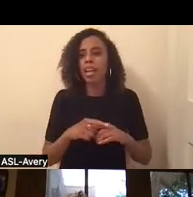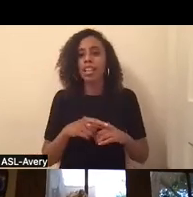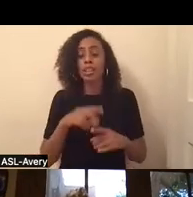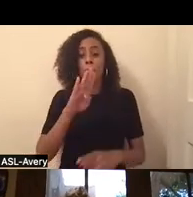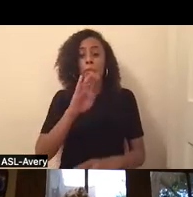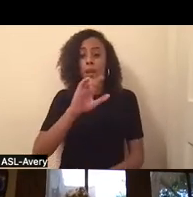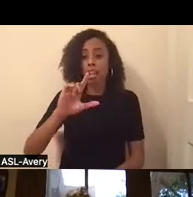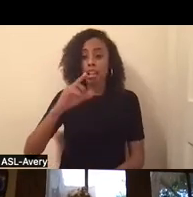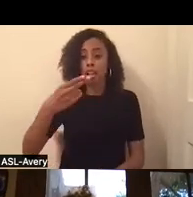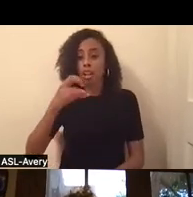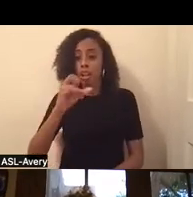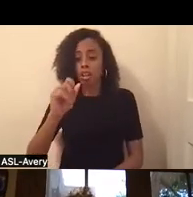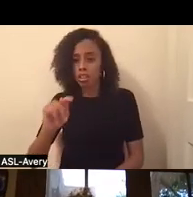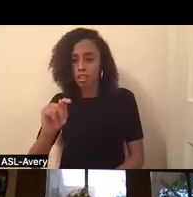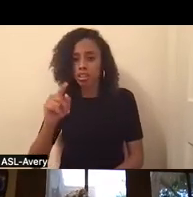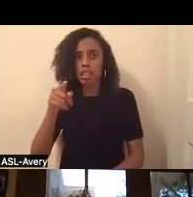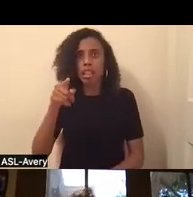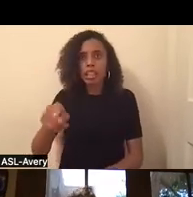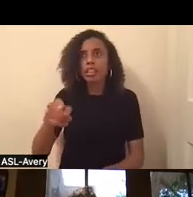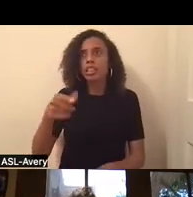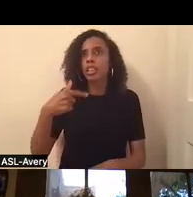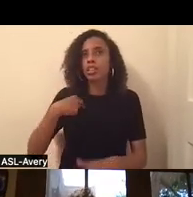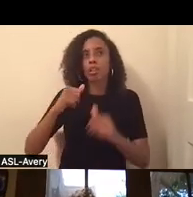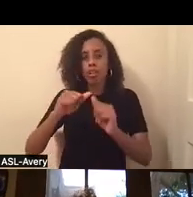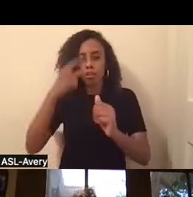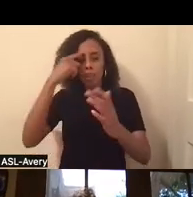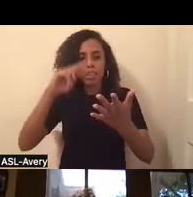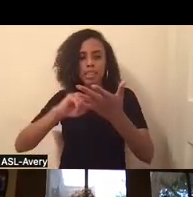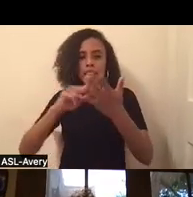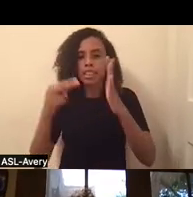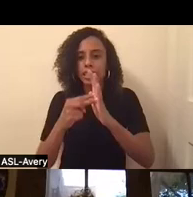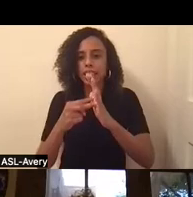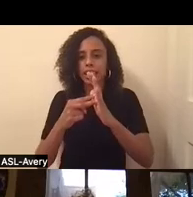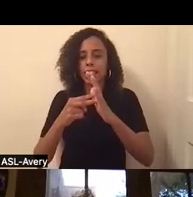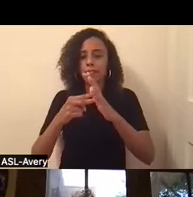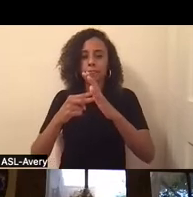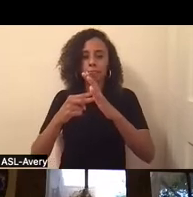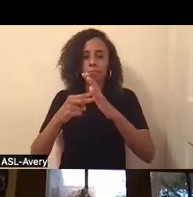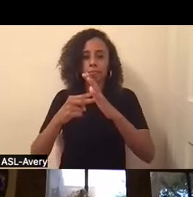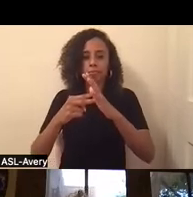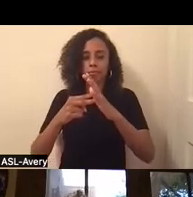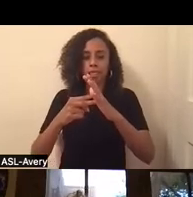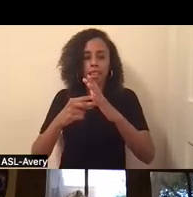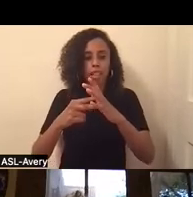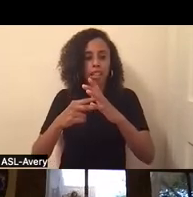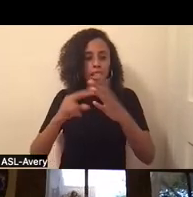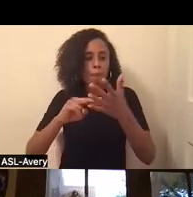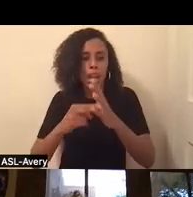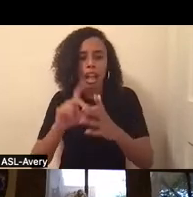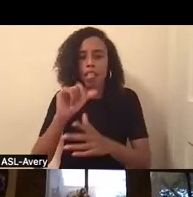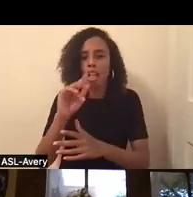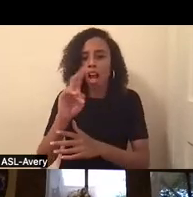very intentionally define what we mean when we talk about love, that love is more than